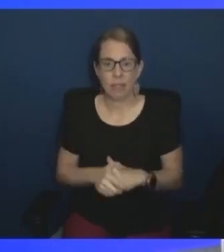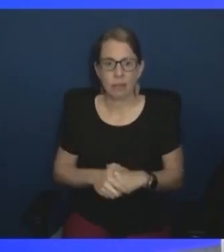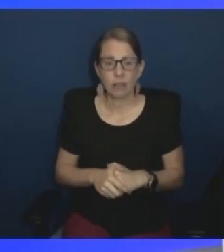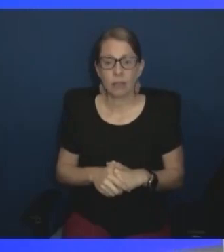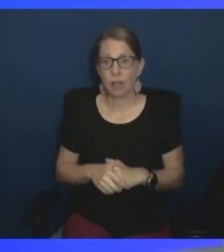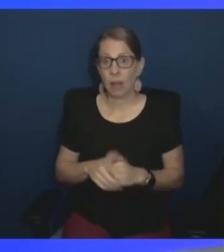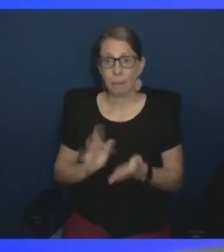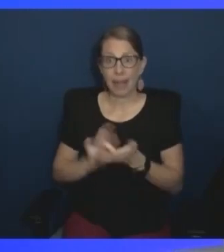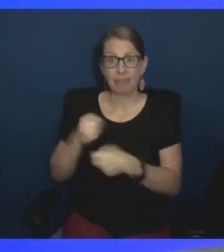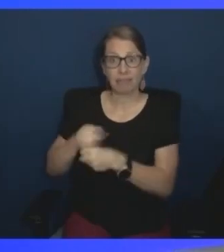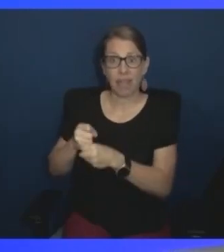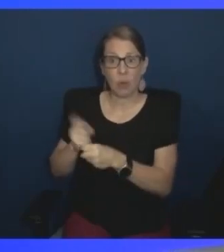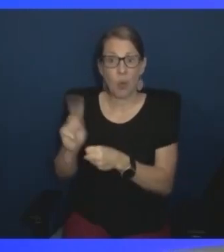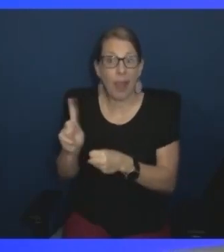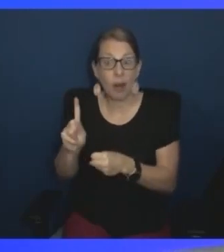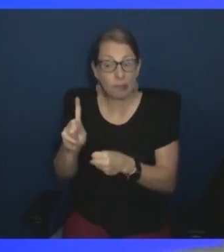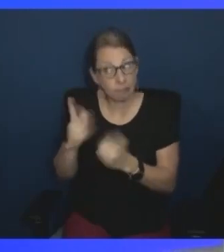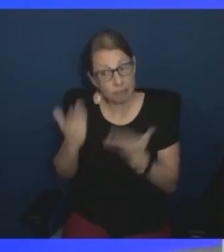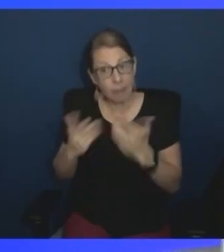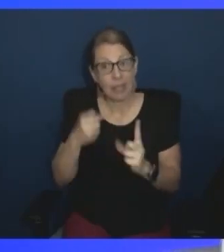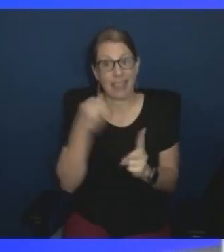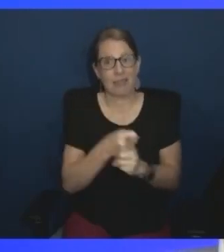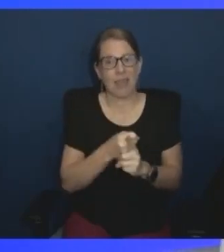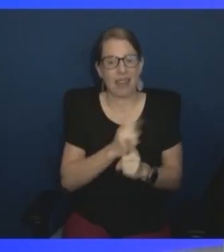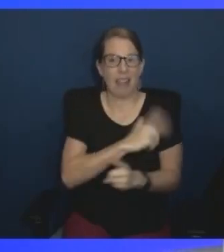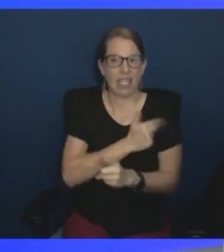made. And so,